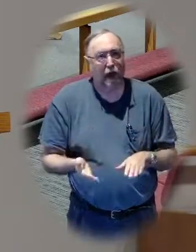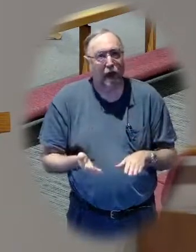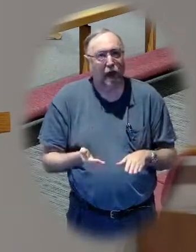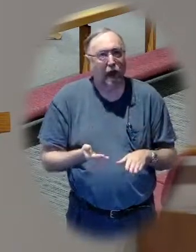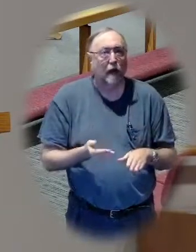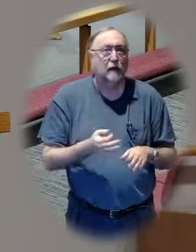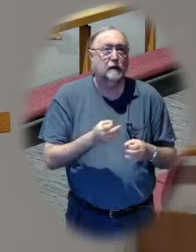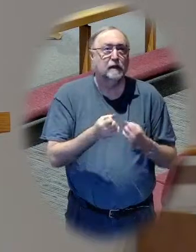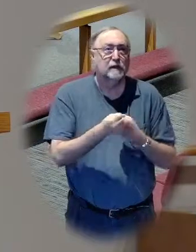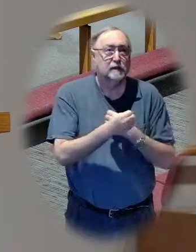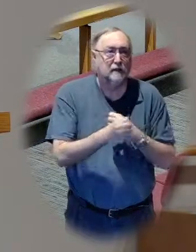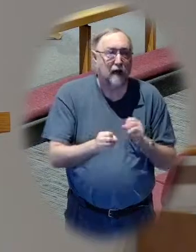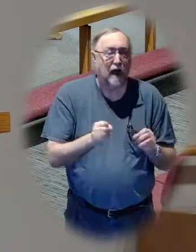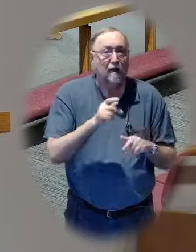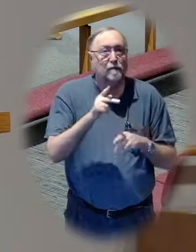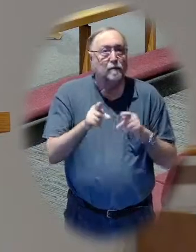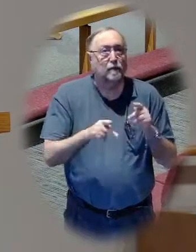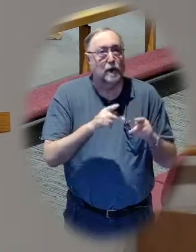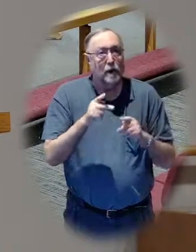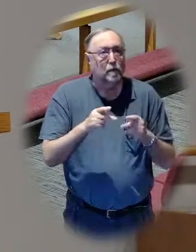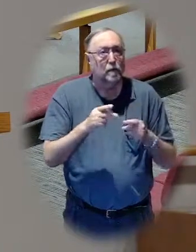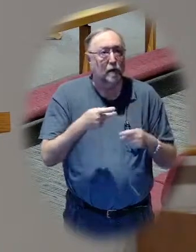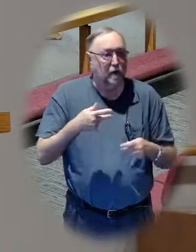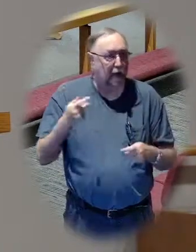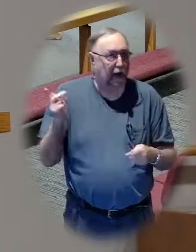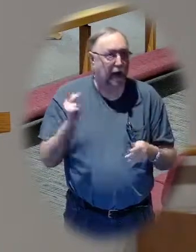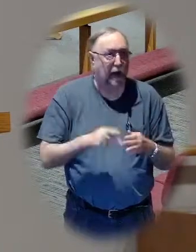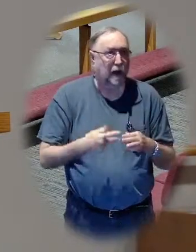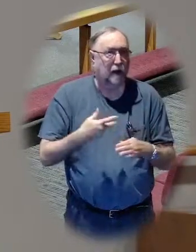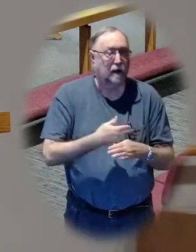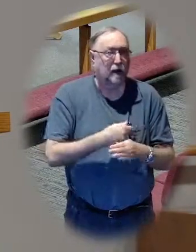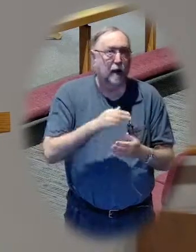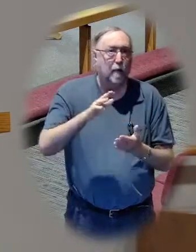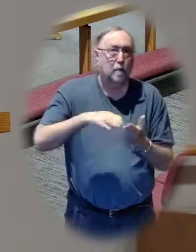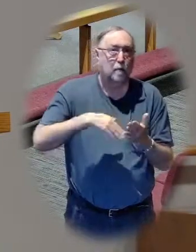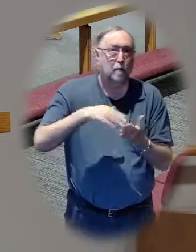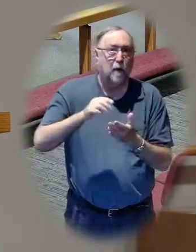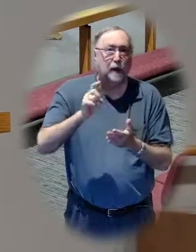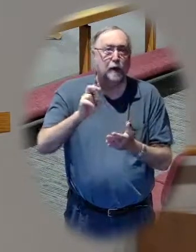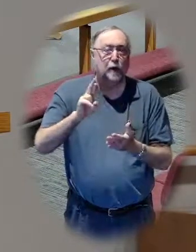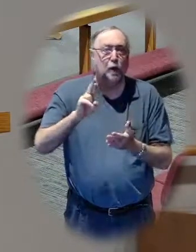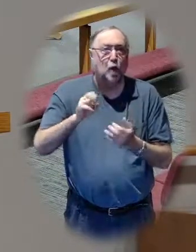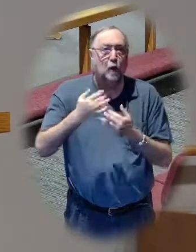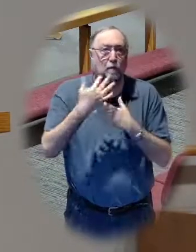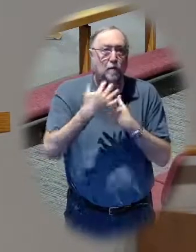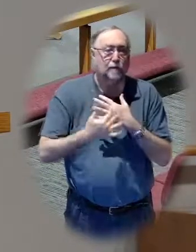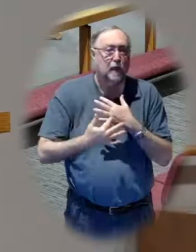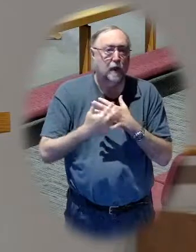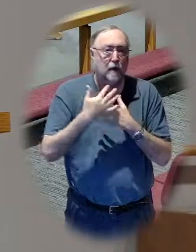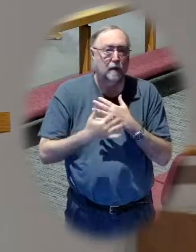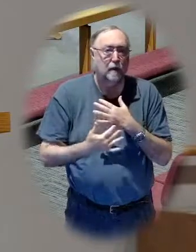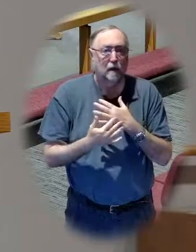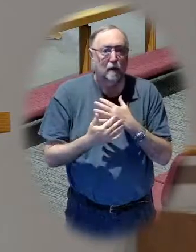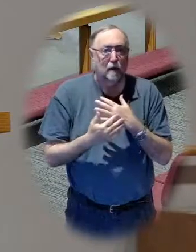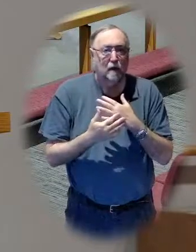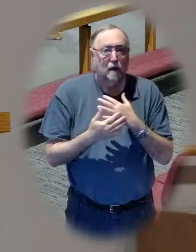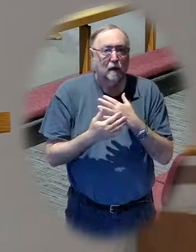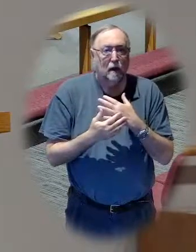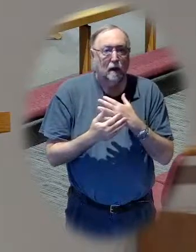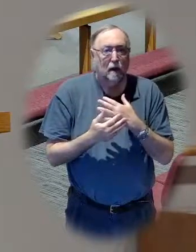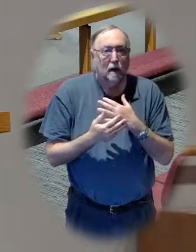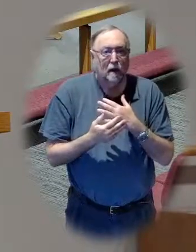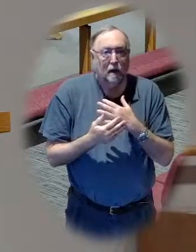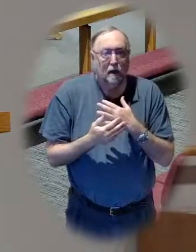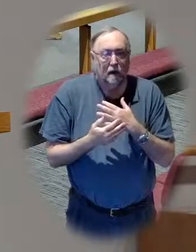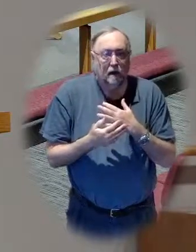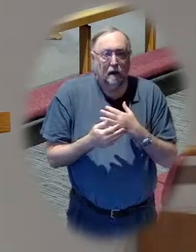them. Blood on the door, all of that. But the reality is that not just the firstborn, but